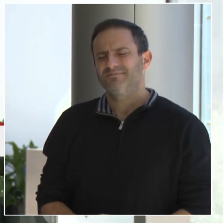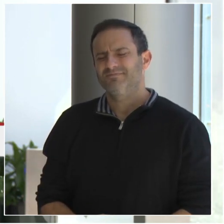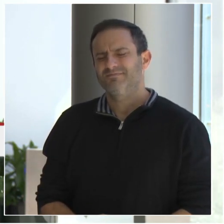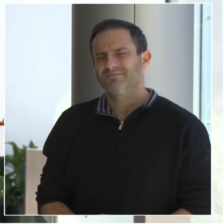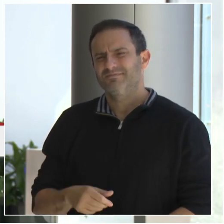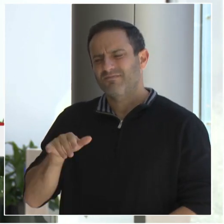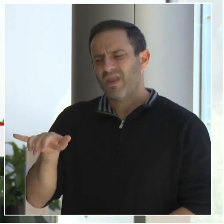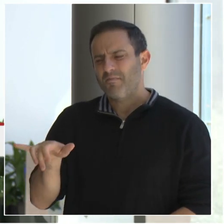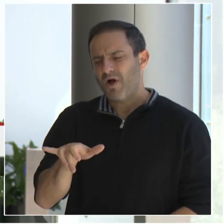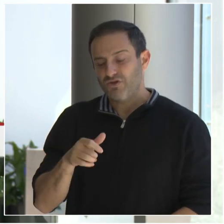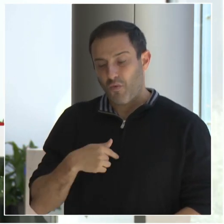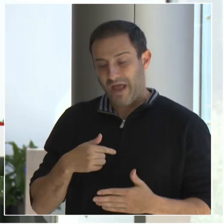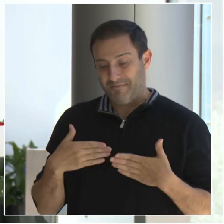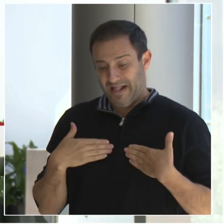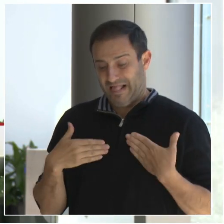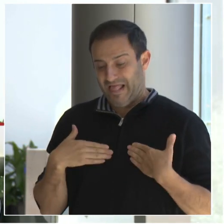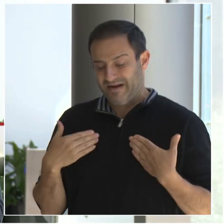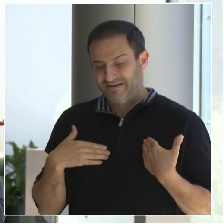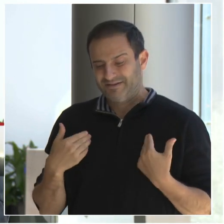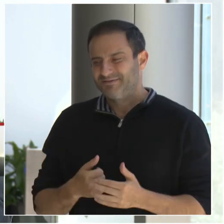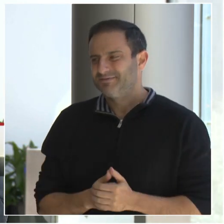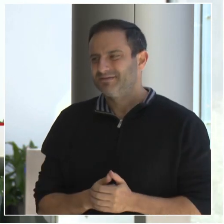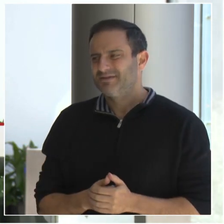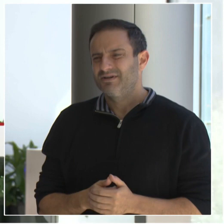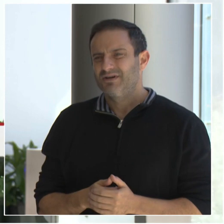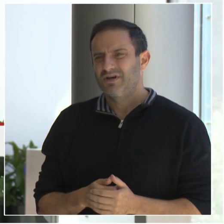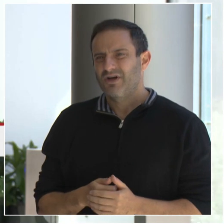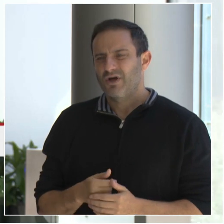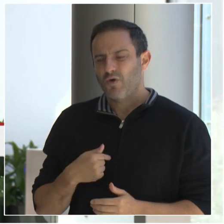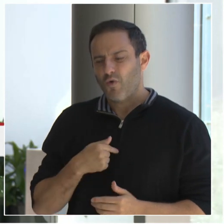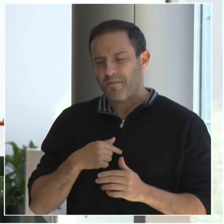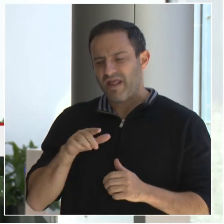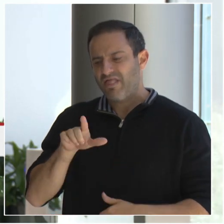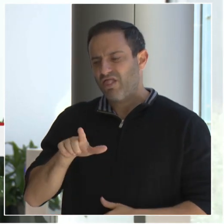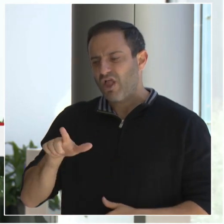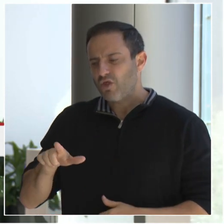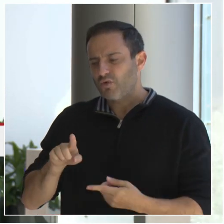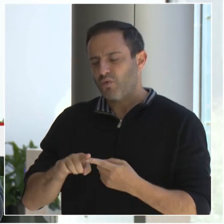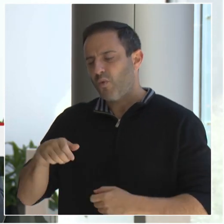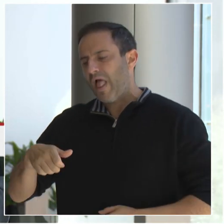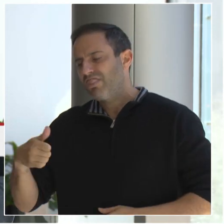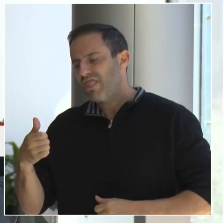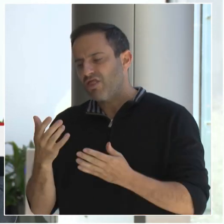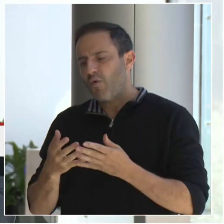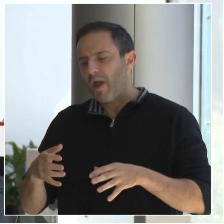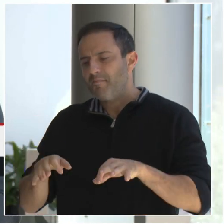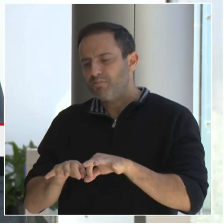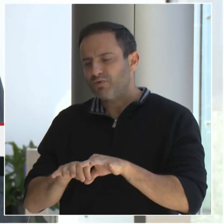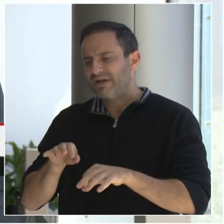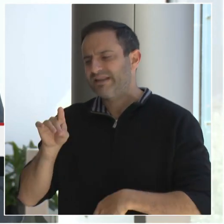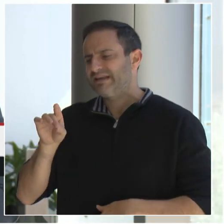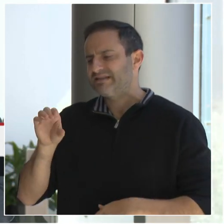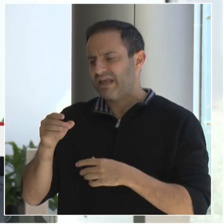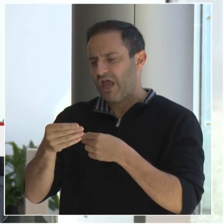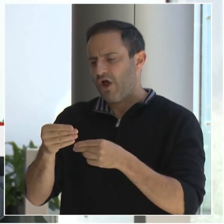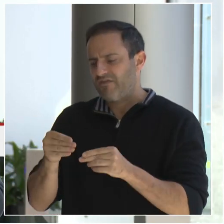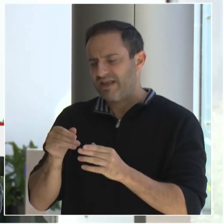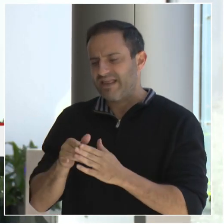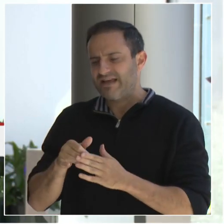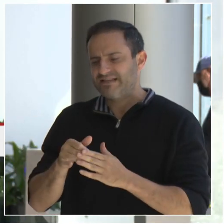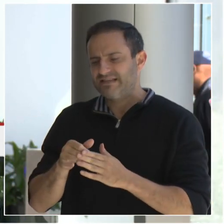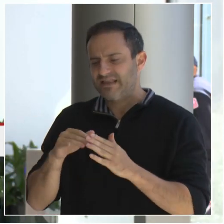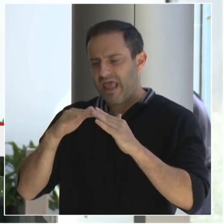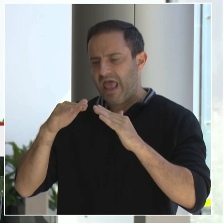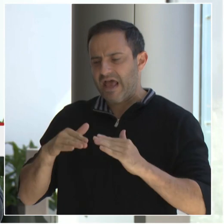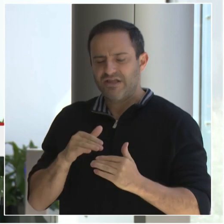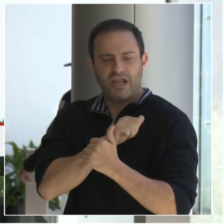I'm also glad that I think you're going to be the landlord to another important district office, and that's the D.C. Housing Authority, who will